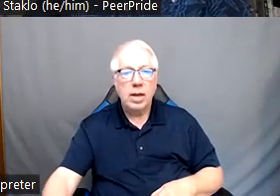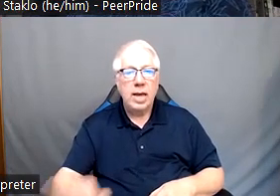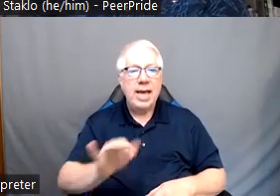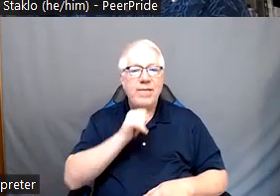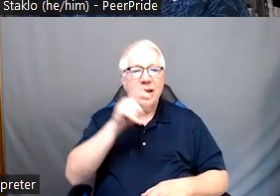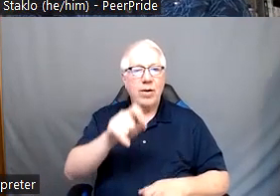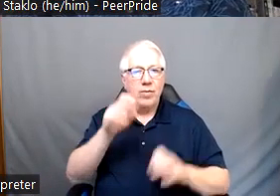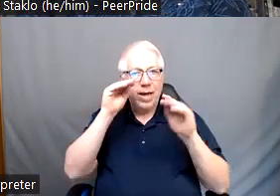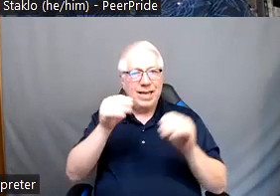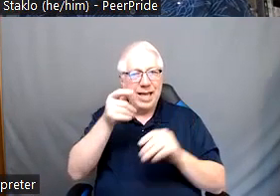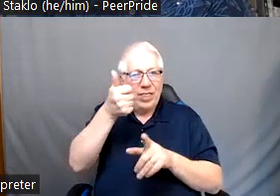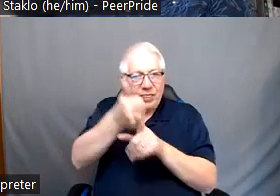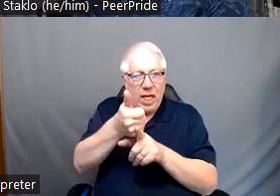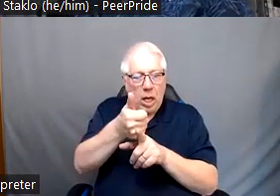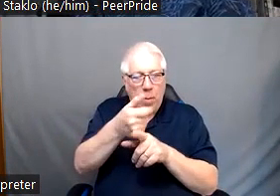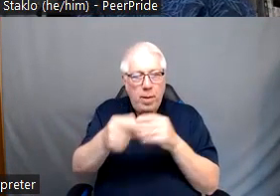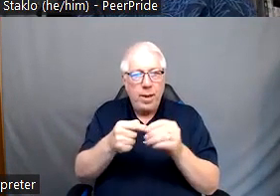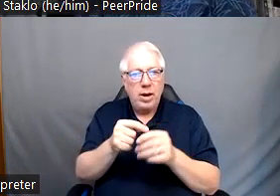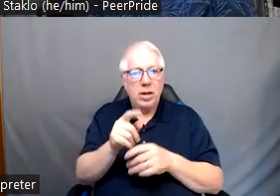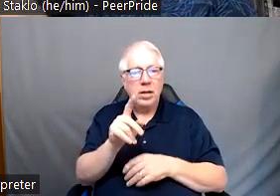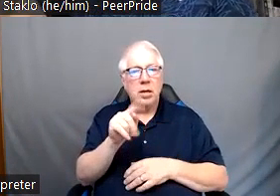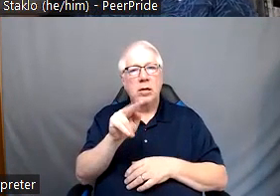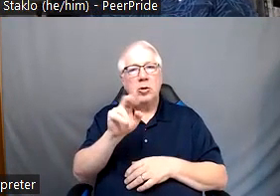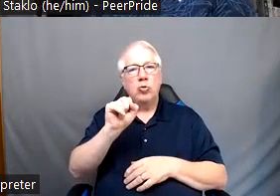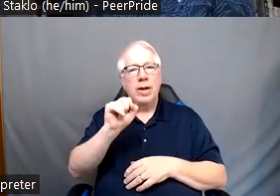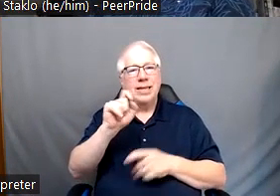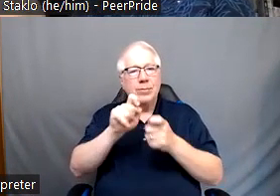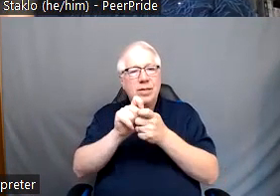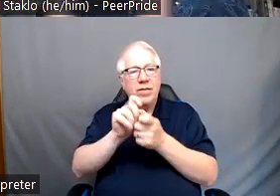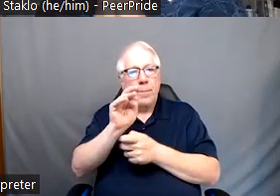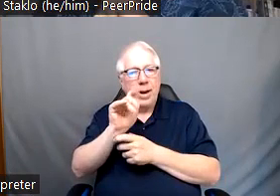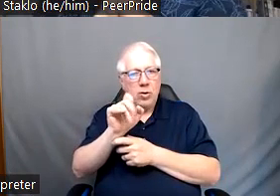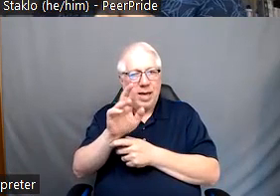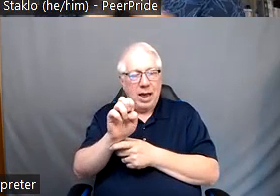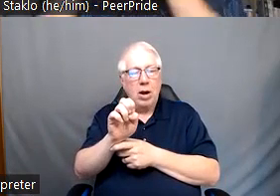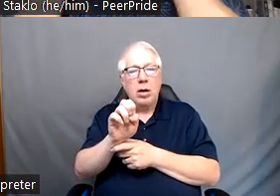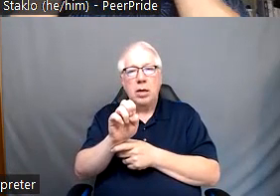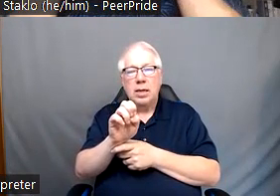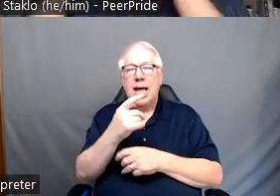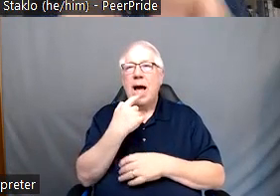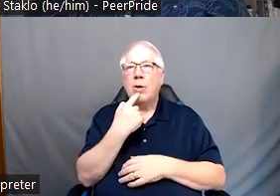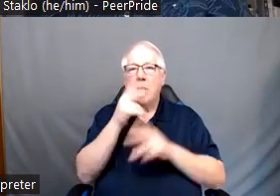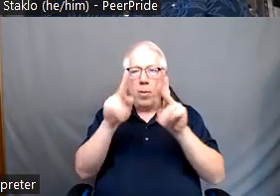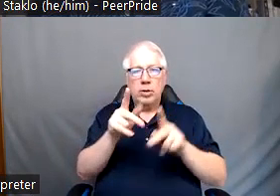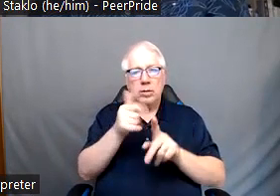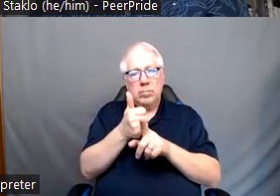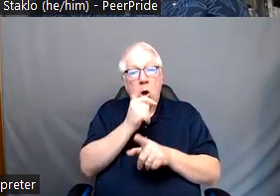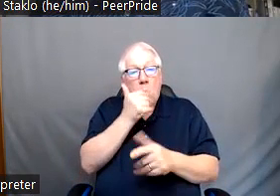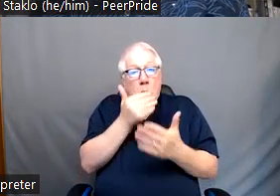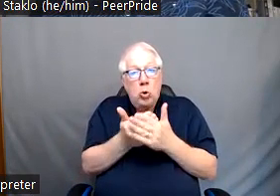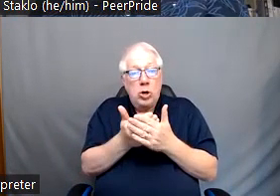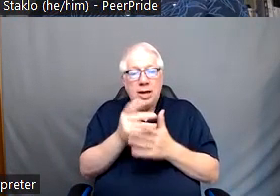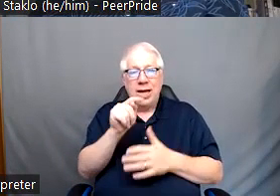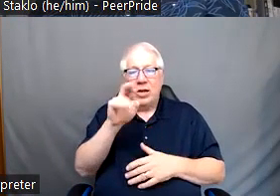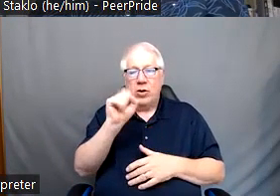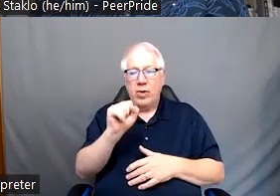about like trans specific medical care, like that is, I would say, someone who's a good trans competent